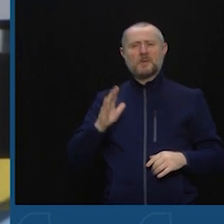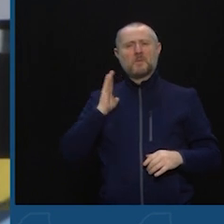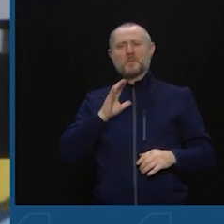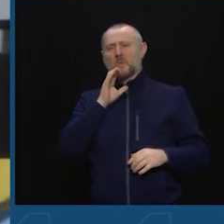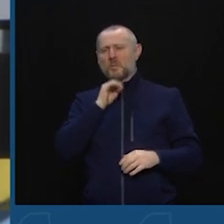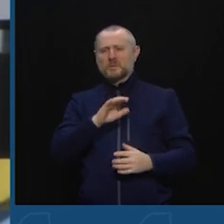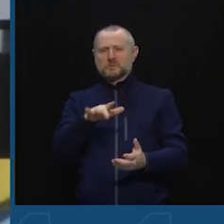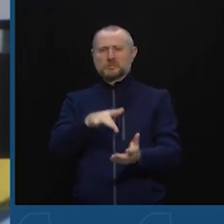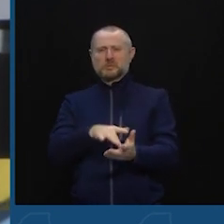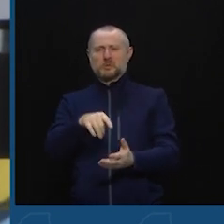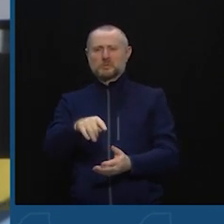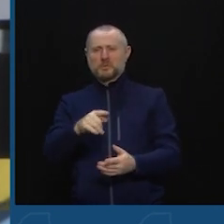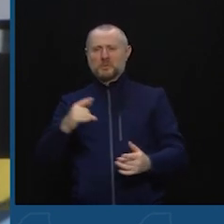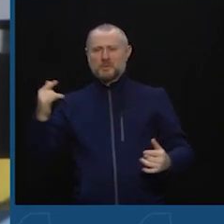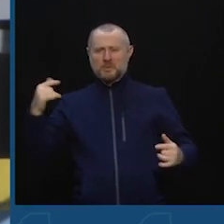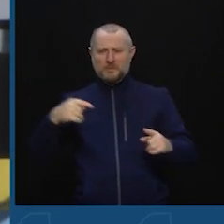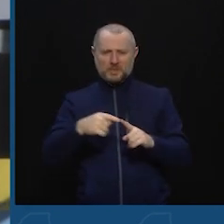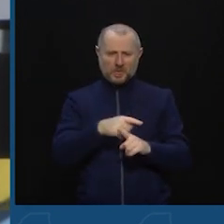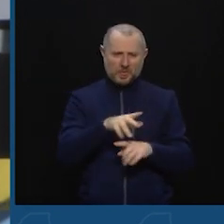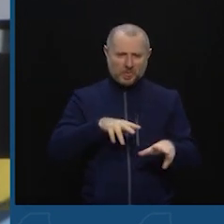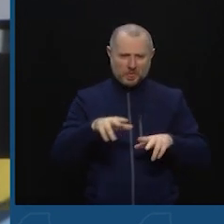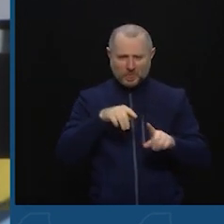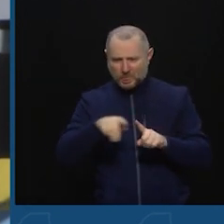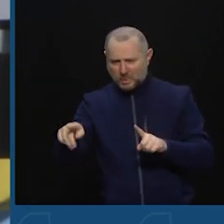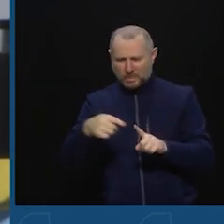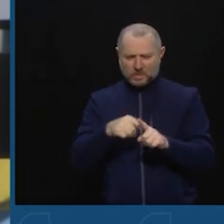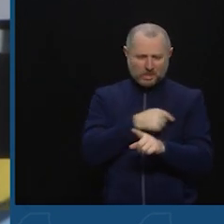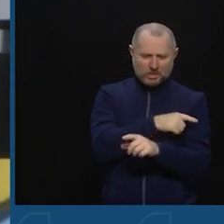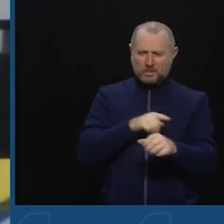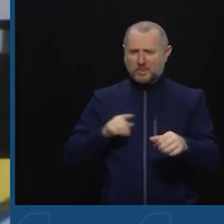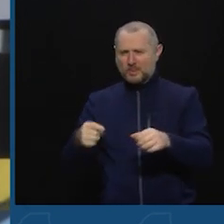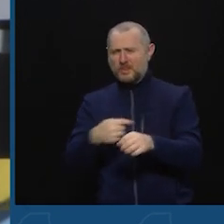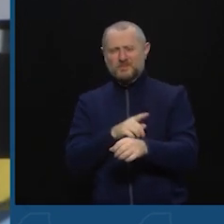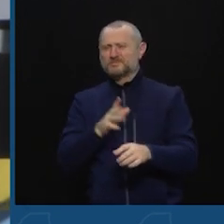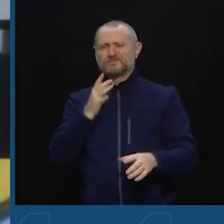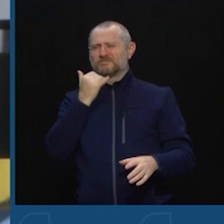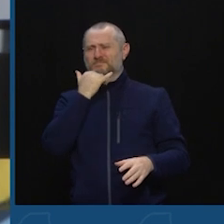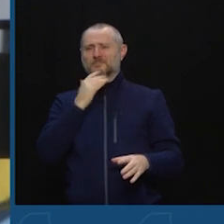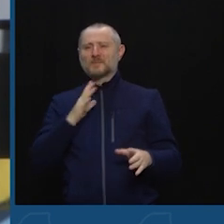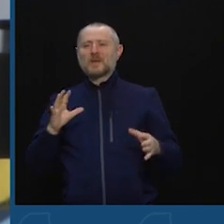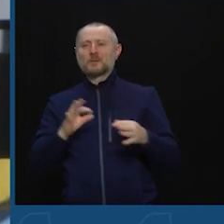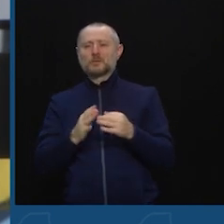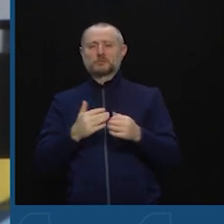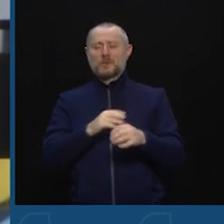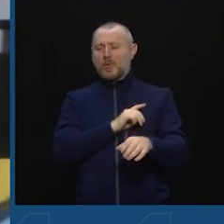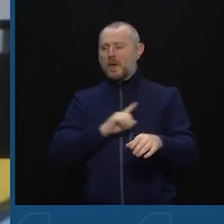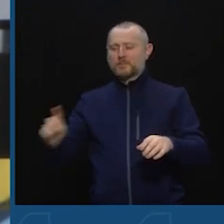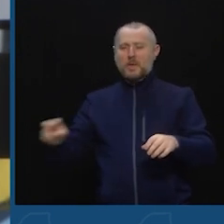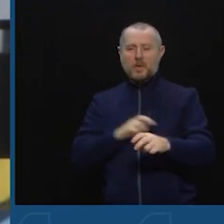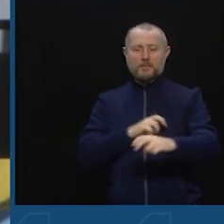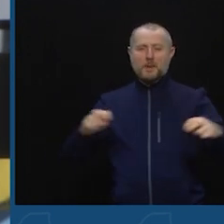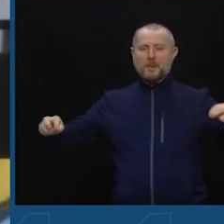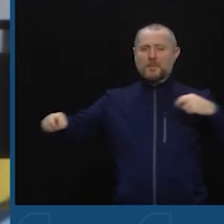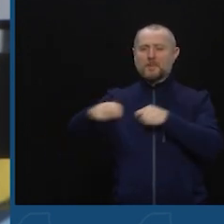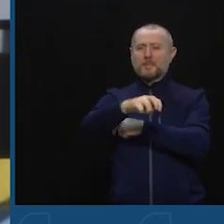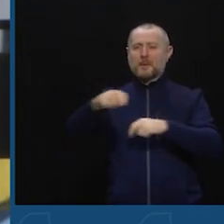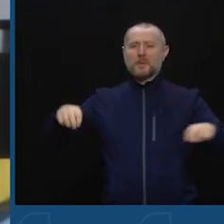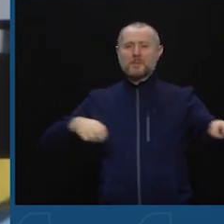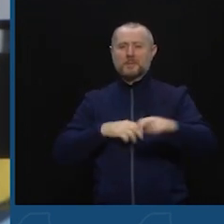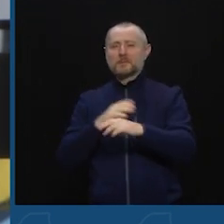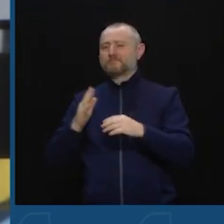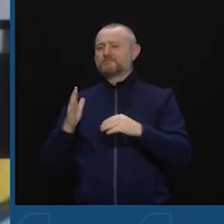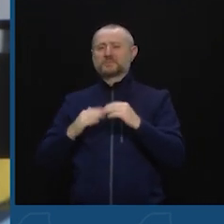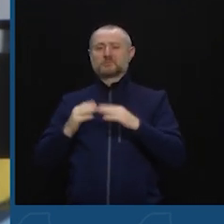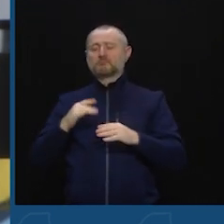Terminal building to get to your gate. So it's just making connections that make sense. So everything was built in an incredible way. All these improvements have